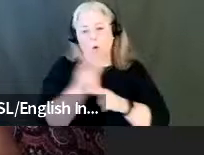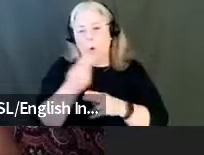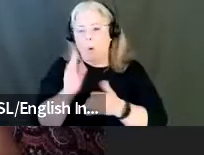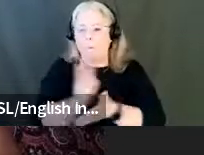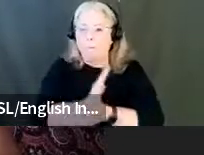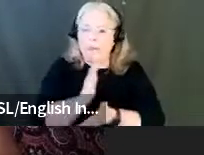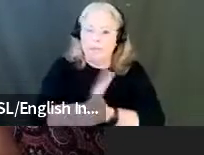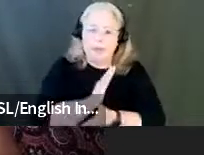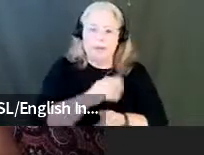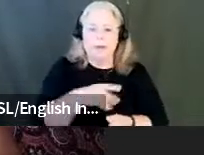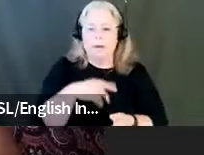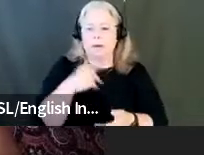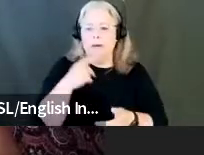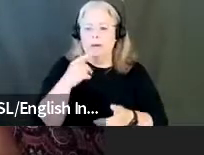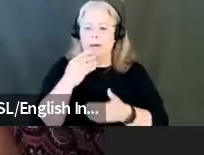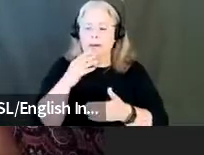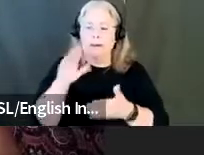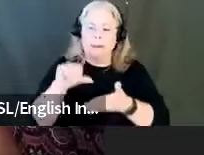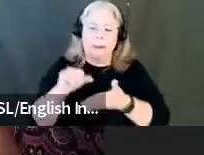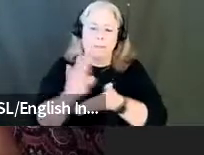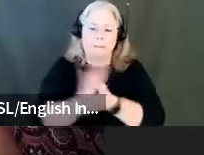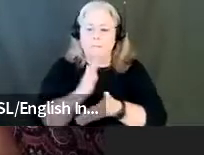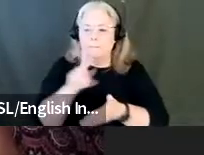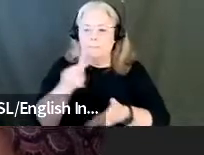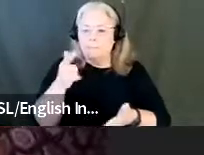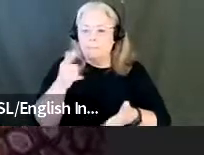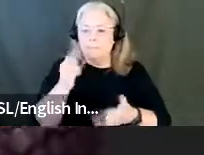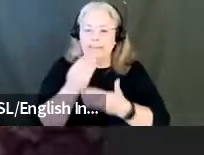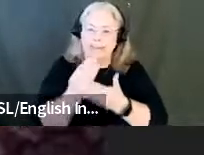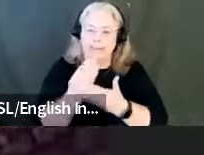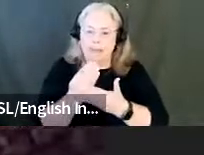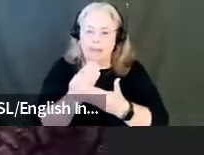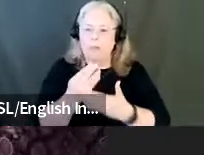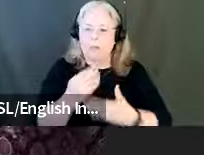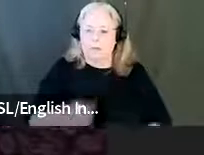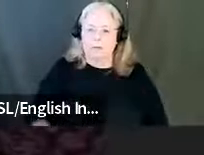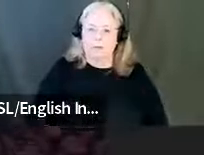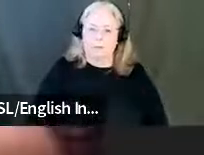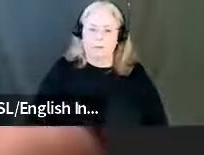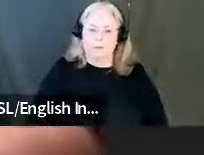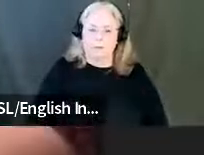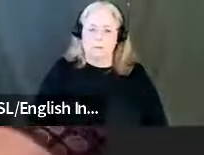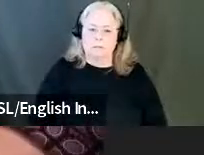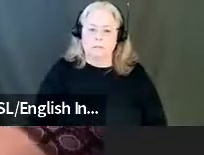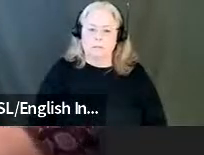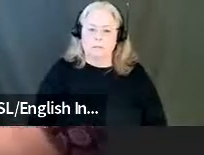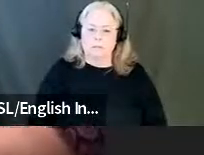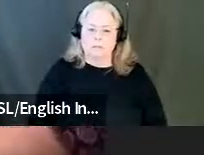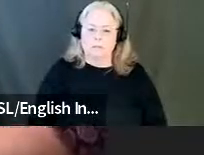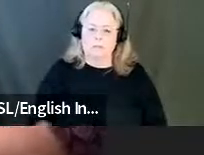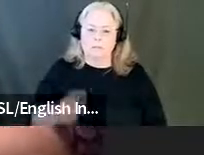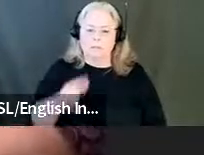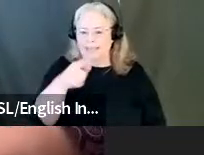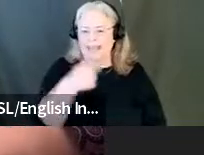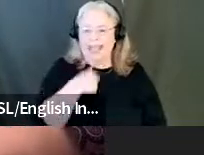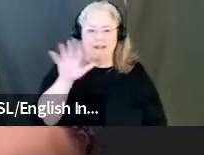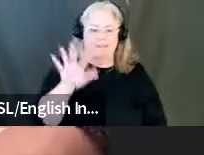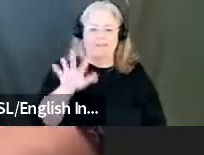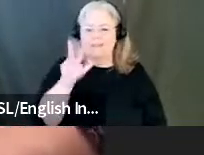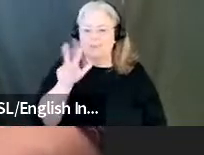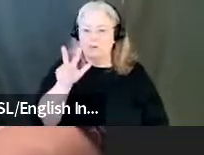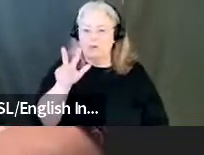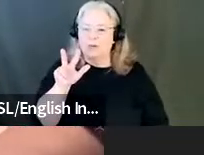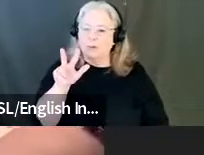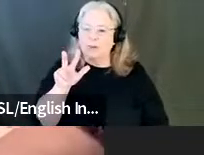as a page stabilizer. Gripper tape. And I've come up with 53 different assistive